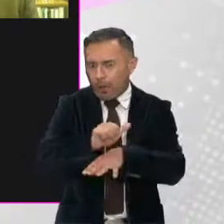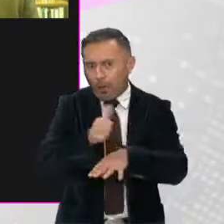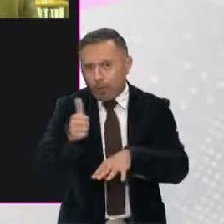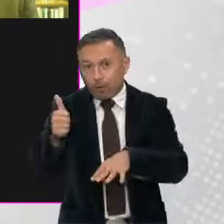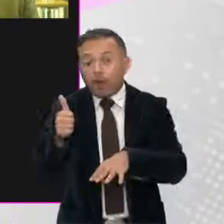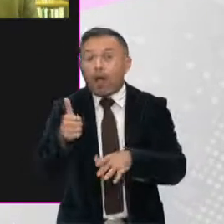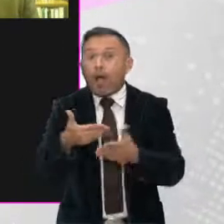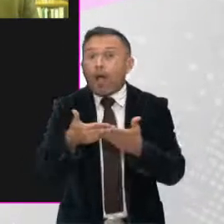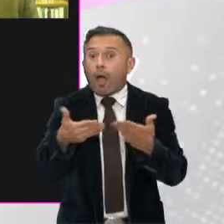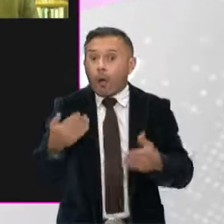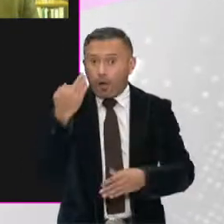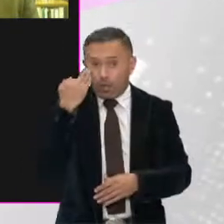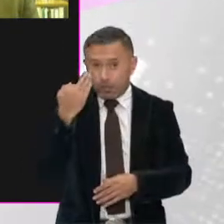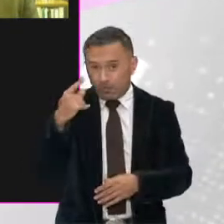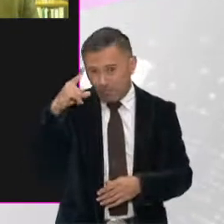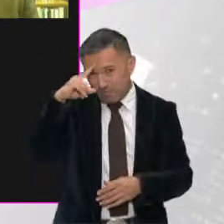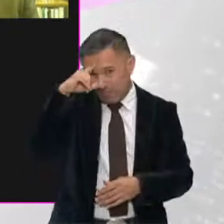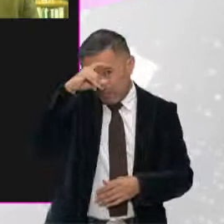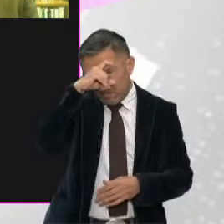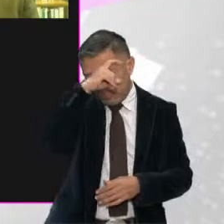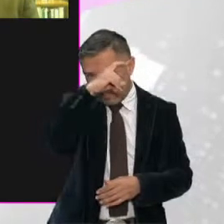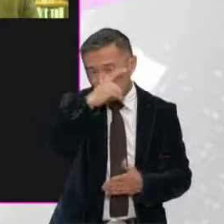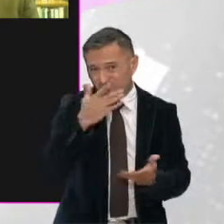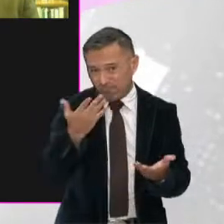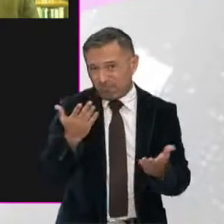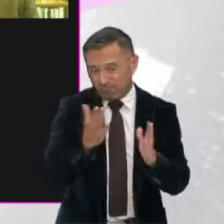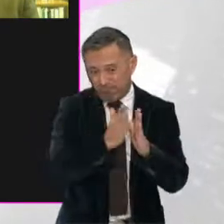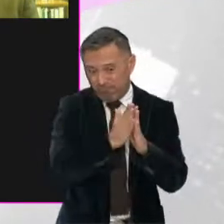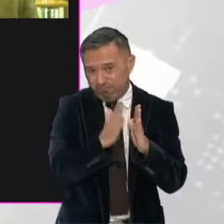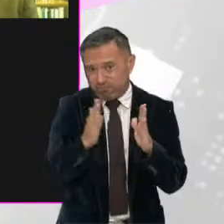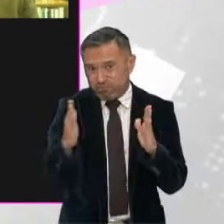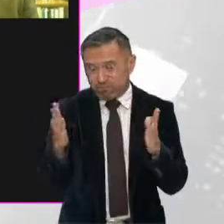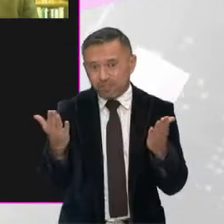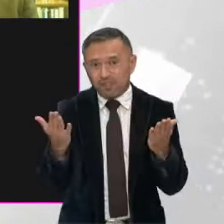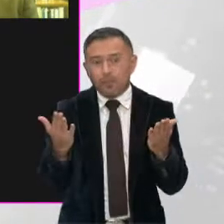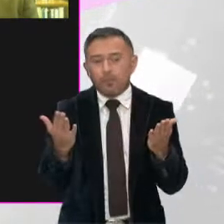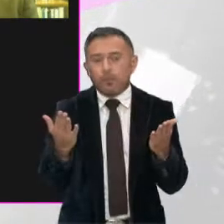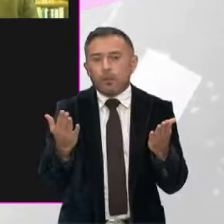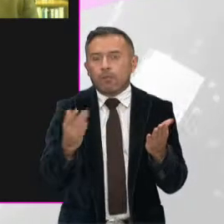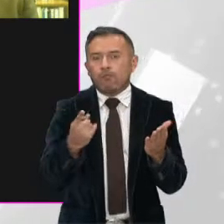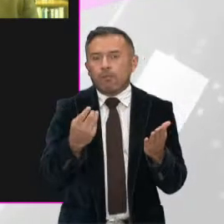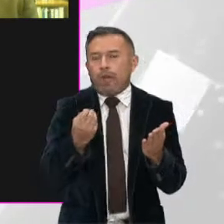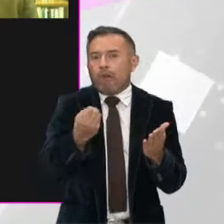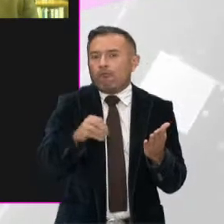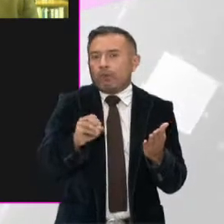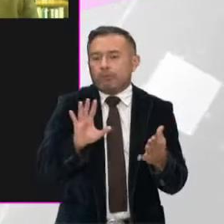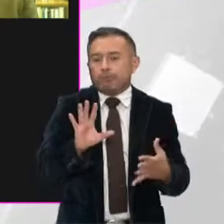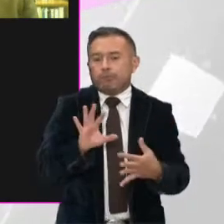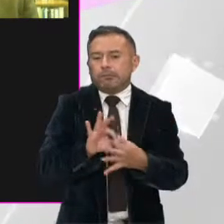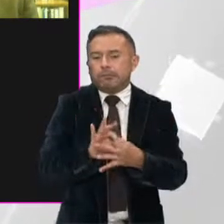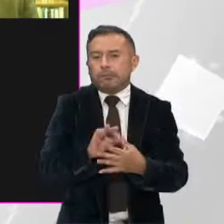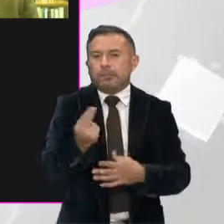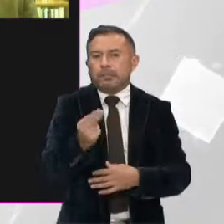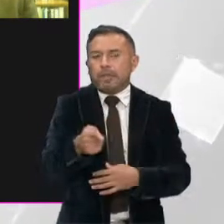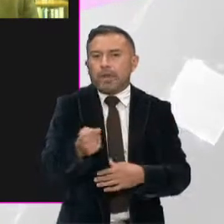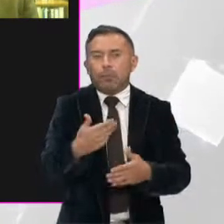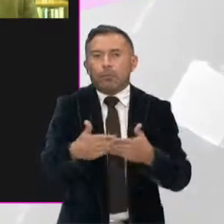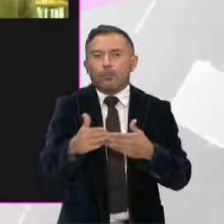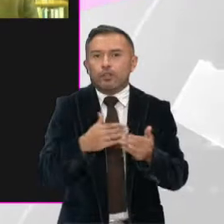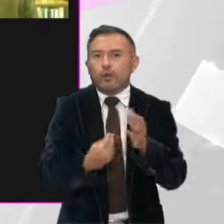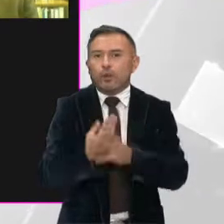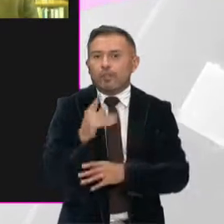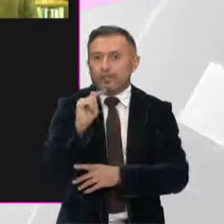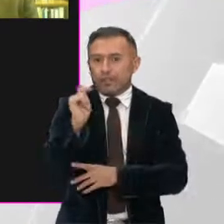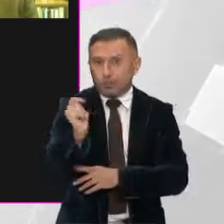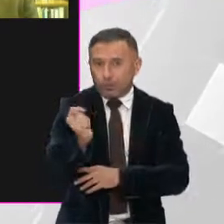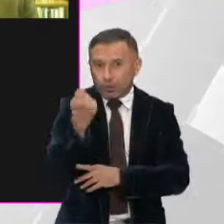in these difficult times where we depend a lot on the new technologies